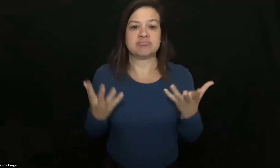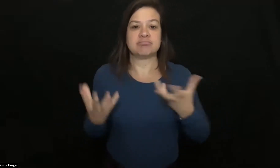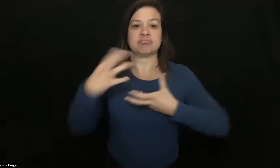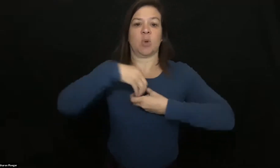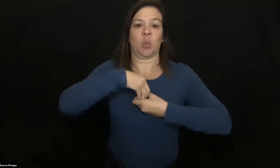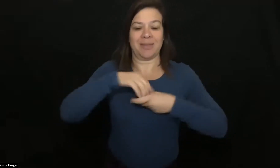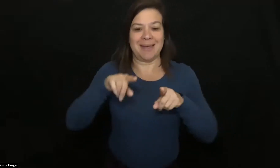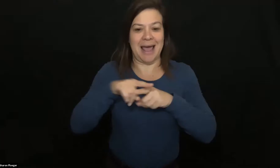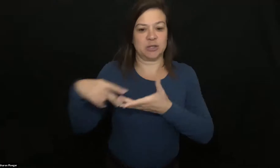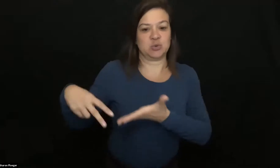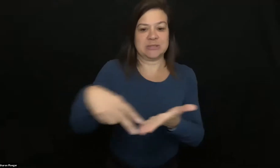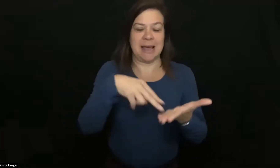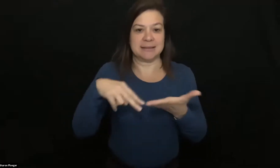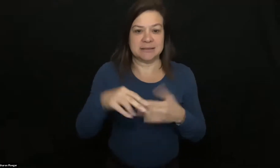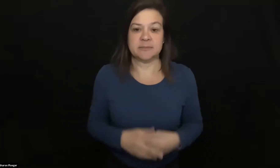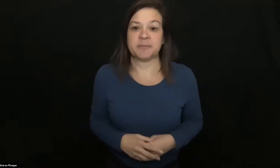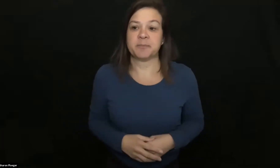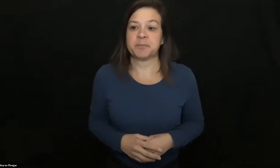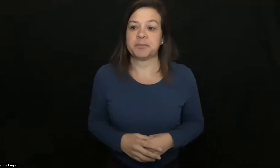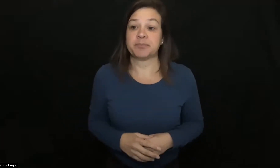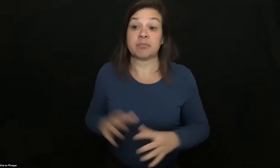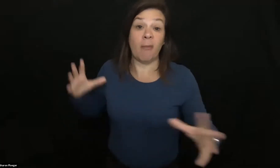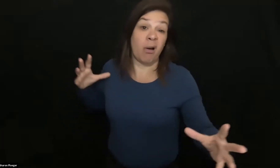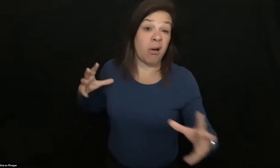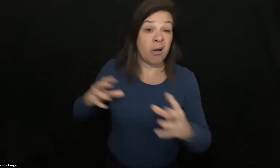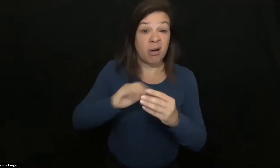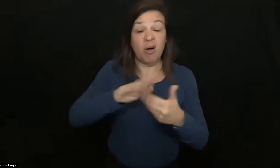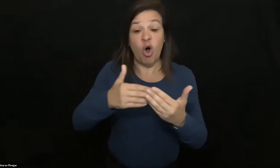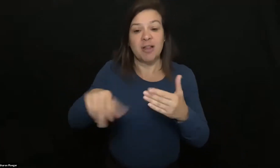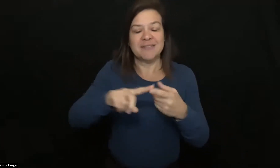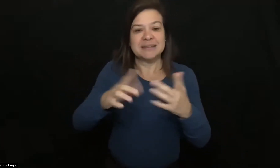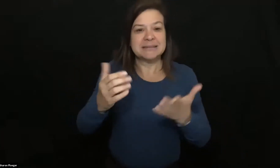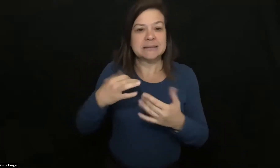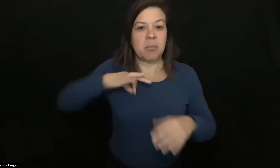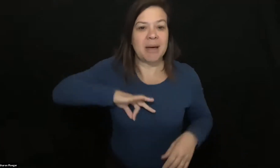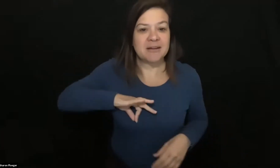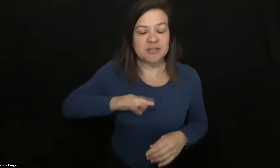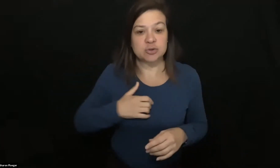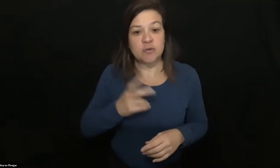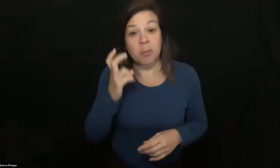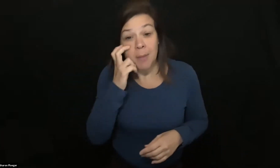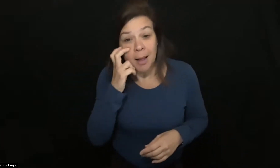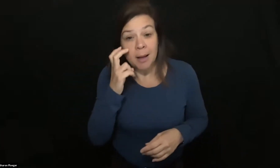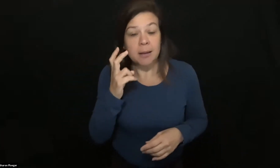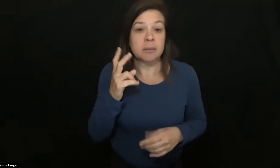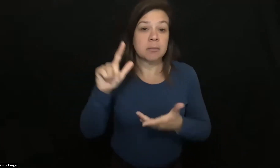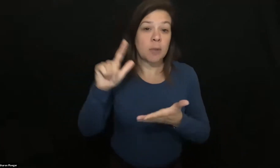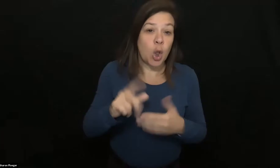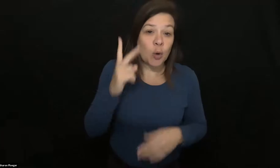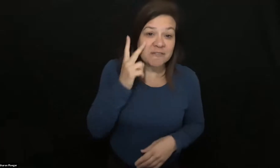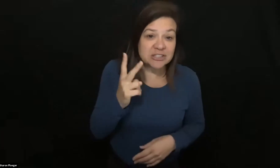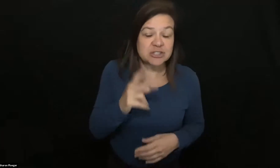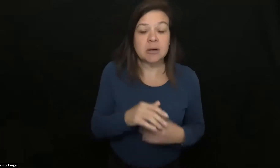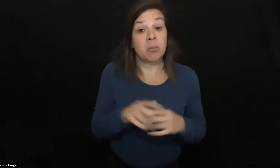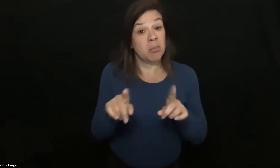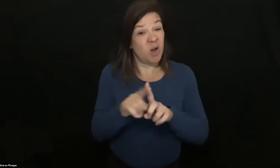as you're dancing. All of this is helpful not only to people who are blind or have low vision, but also to people who